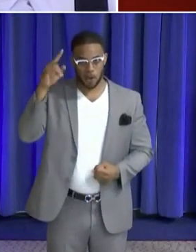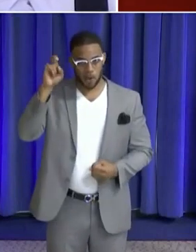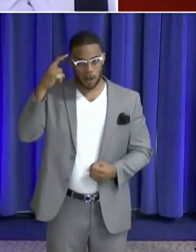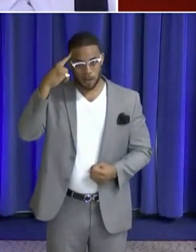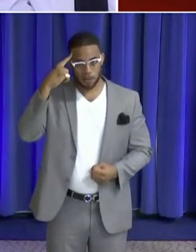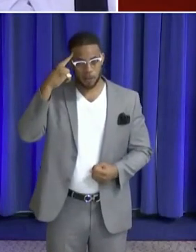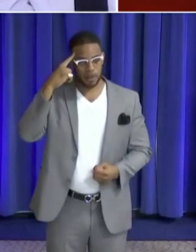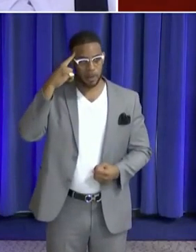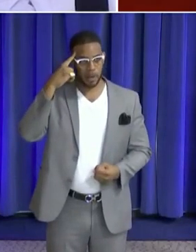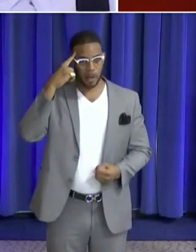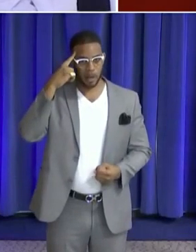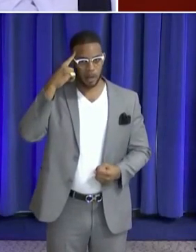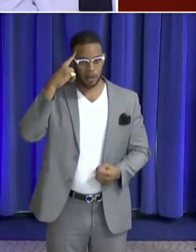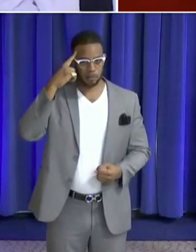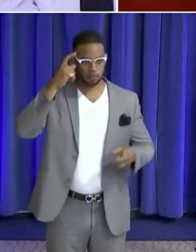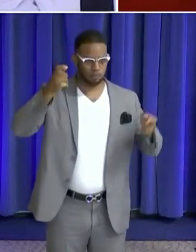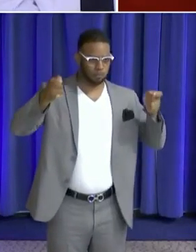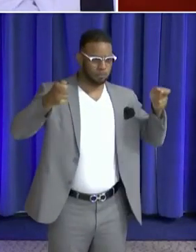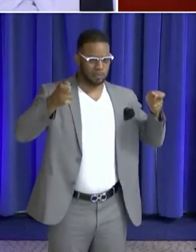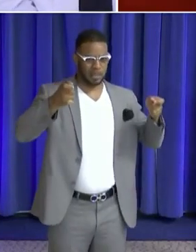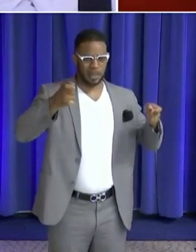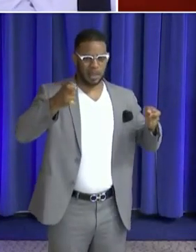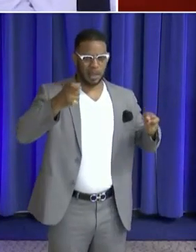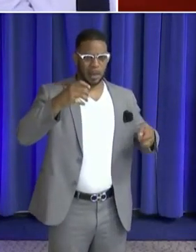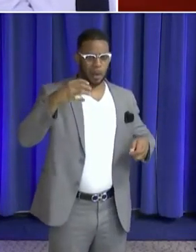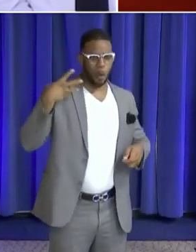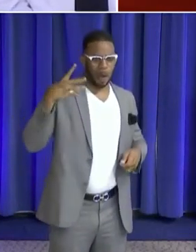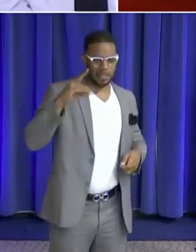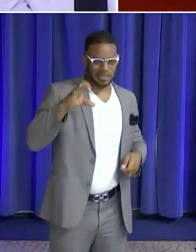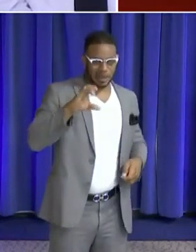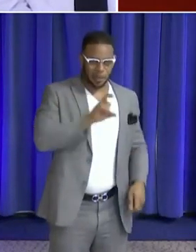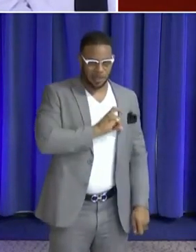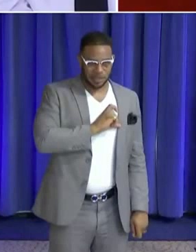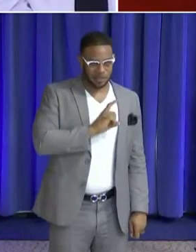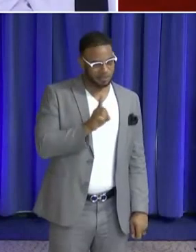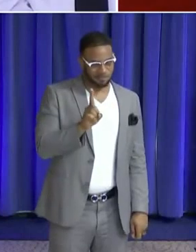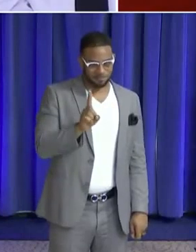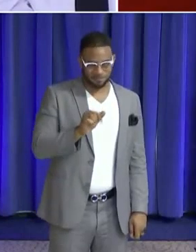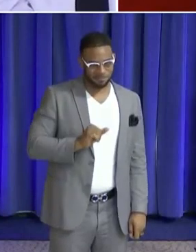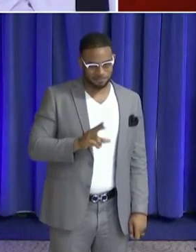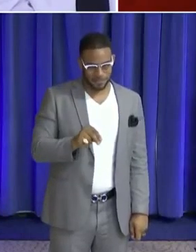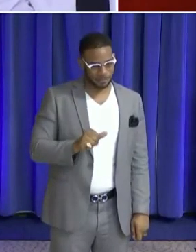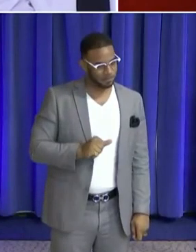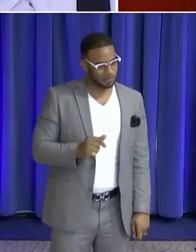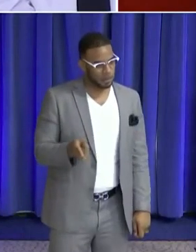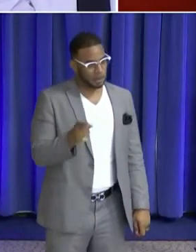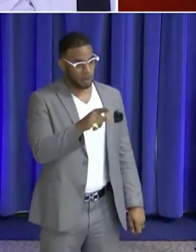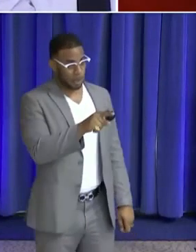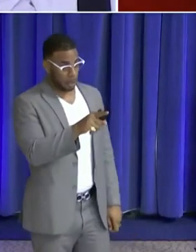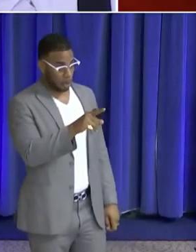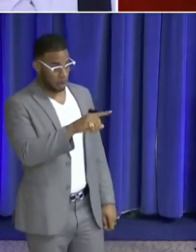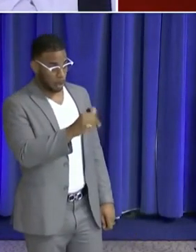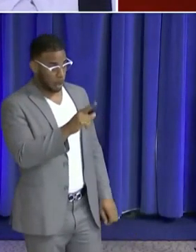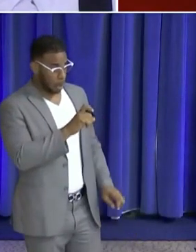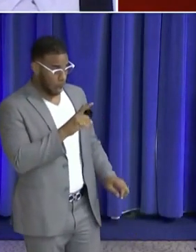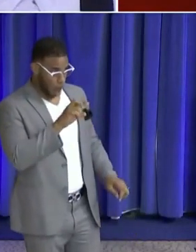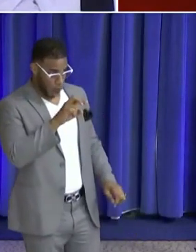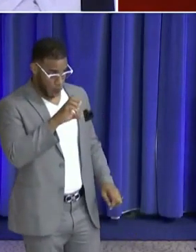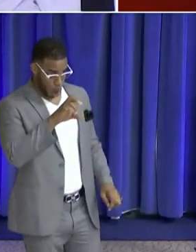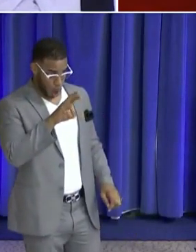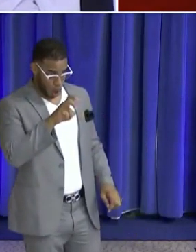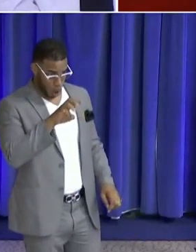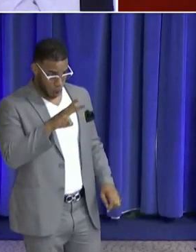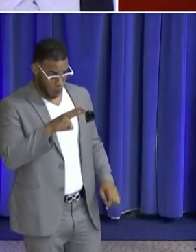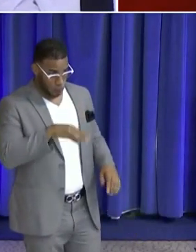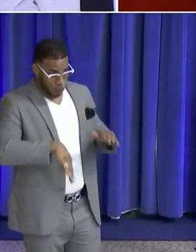government directing MPD. Yes. A couple, curfew, yes or no tonight? We will